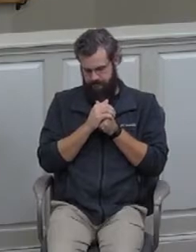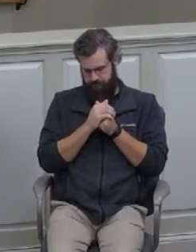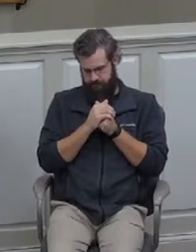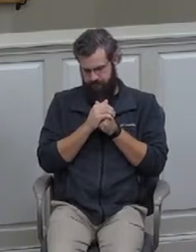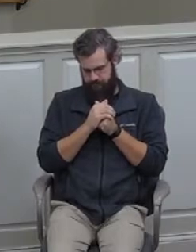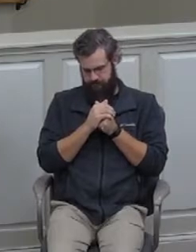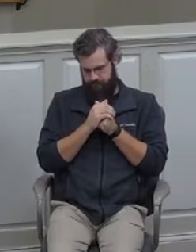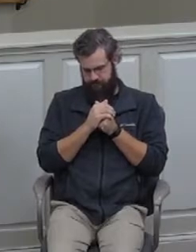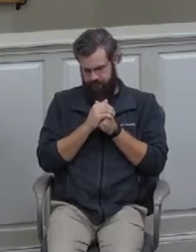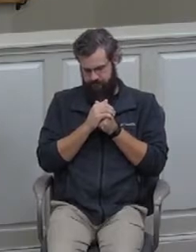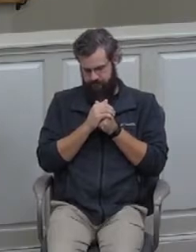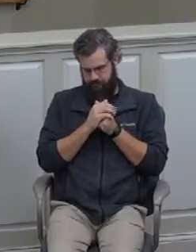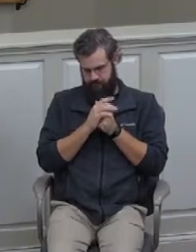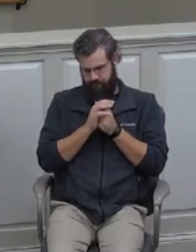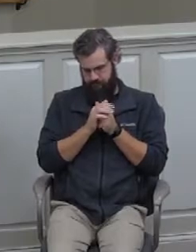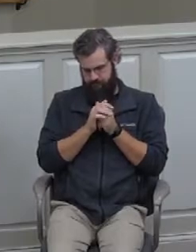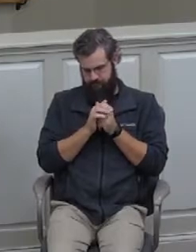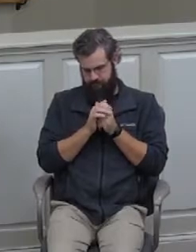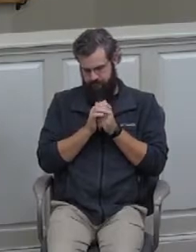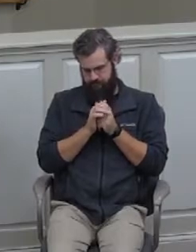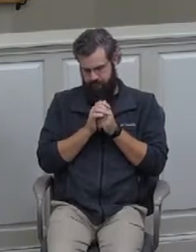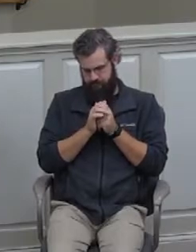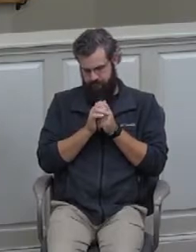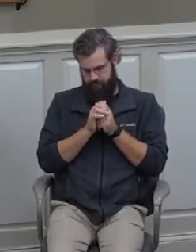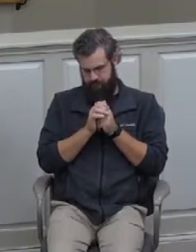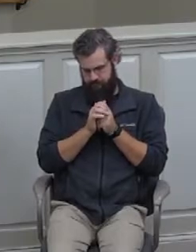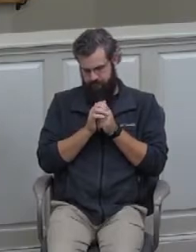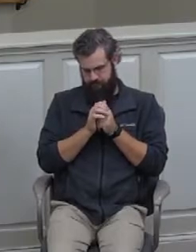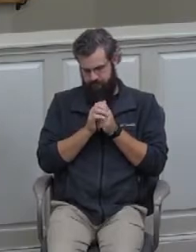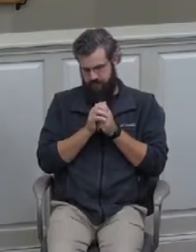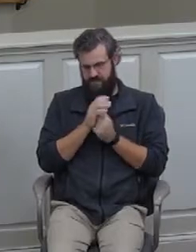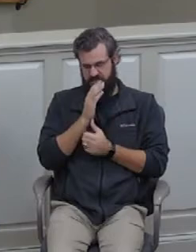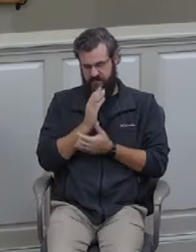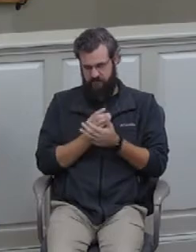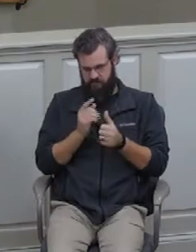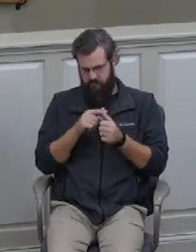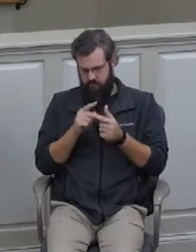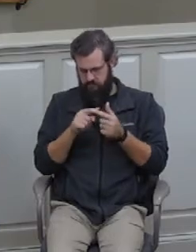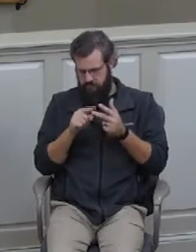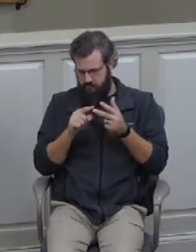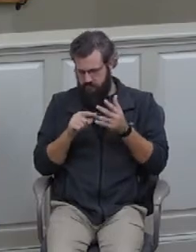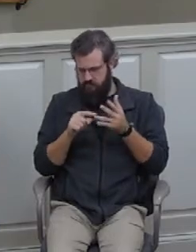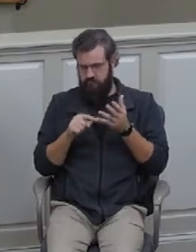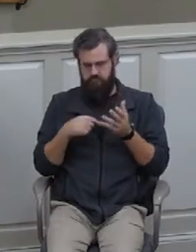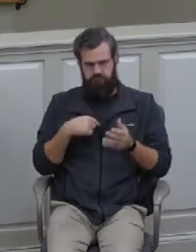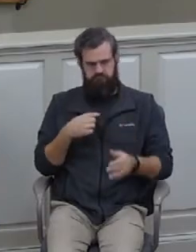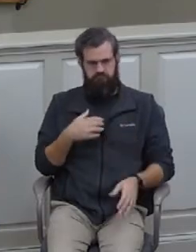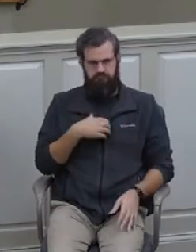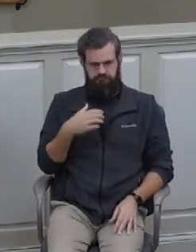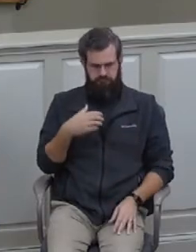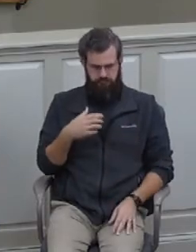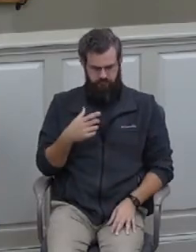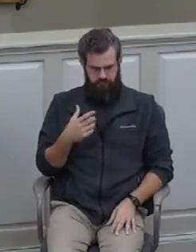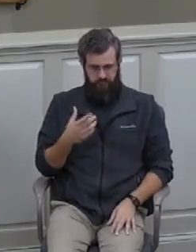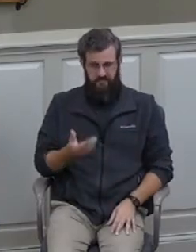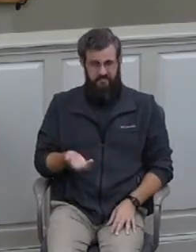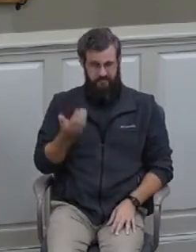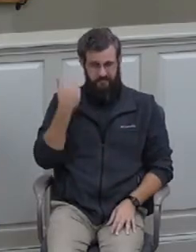There were some things that I had issue with, but they were from what we passed